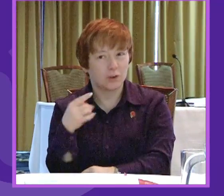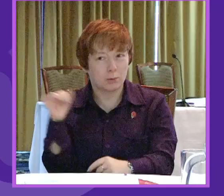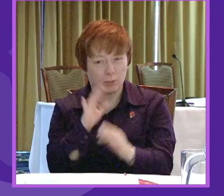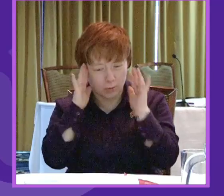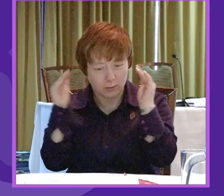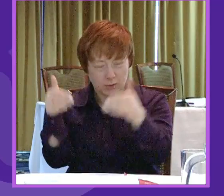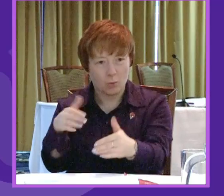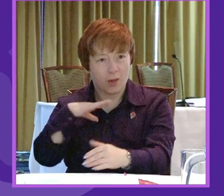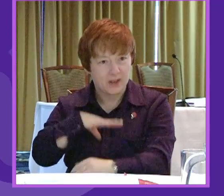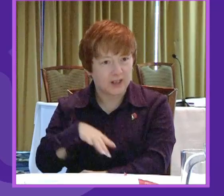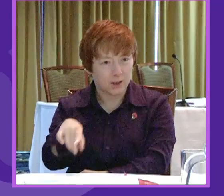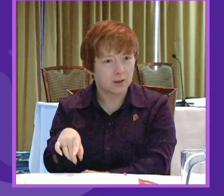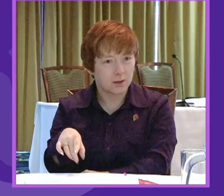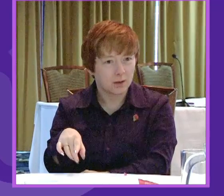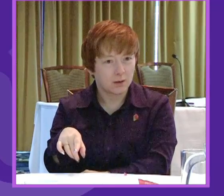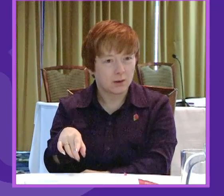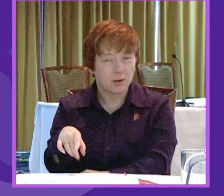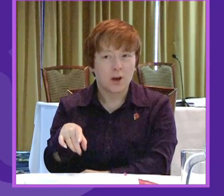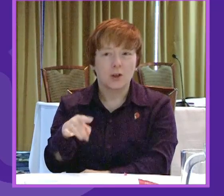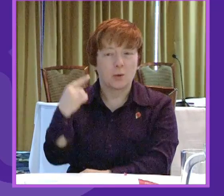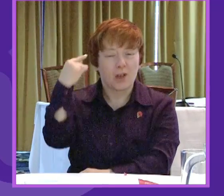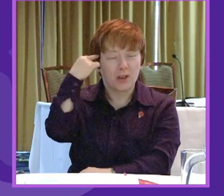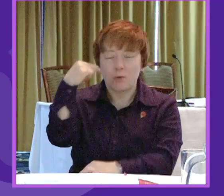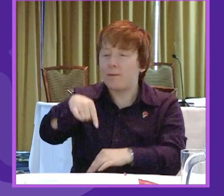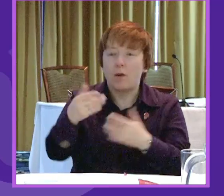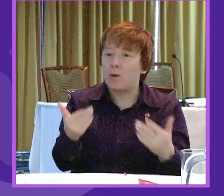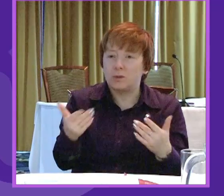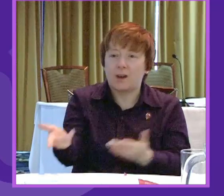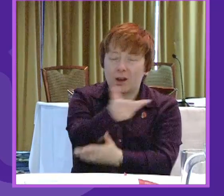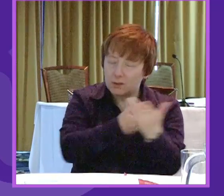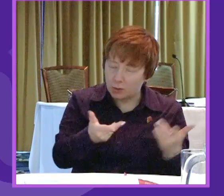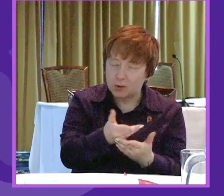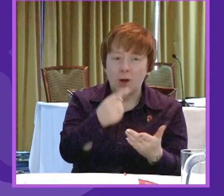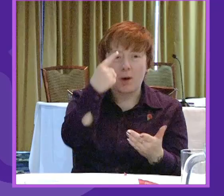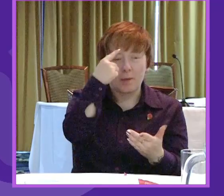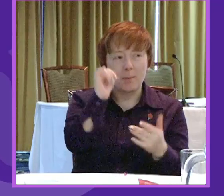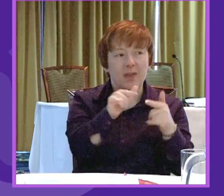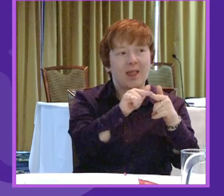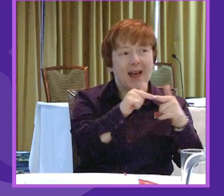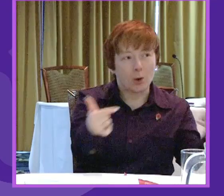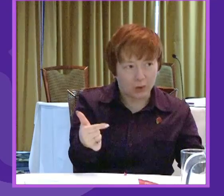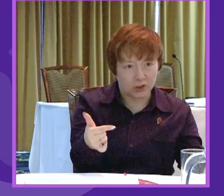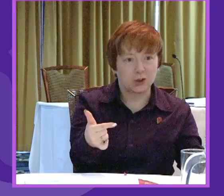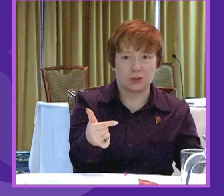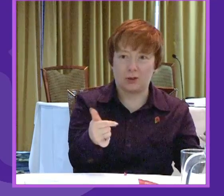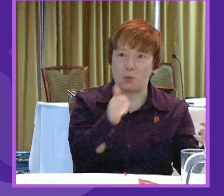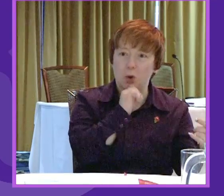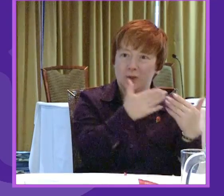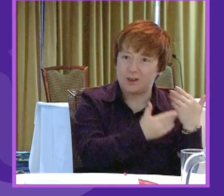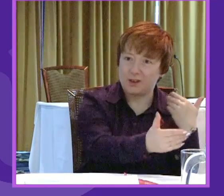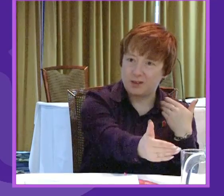So I think a broader argument, maybe not for here, is about the language that we use. And I think the